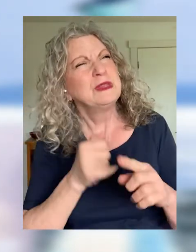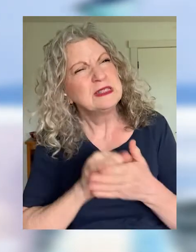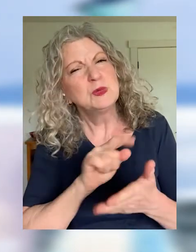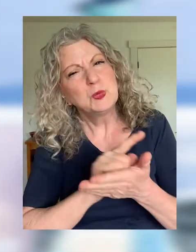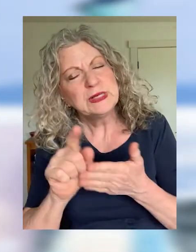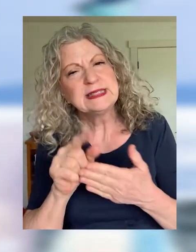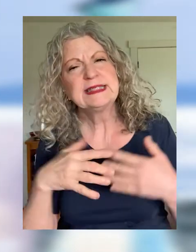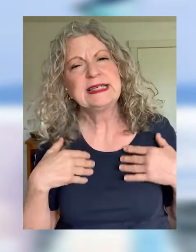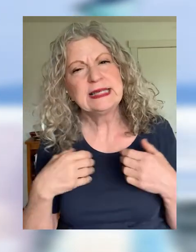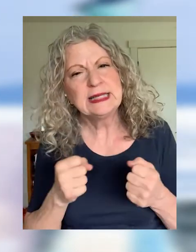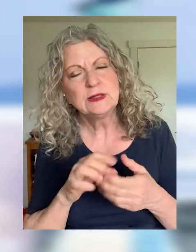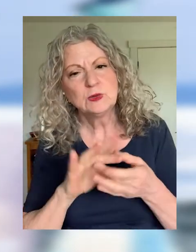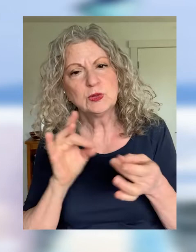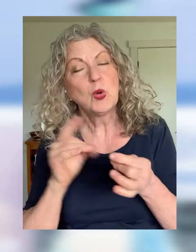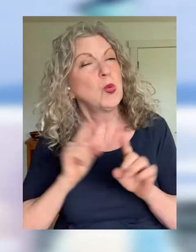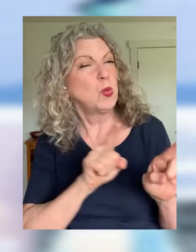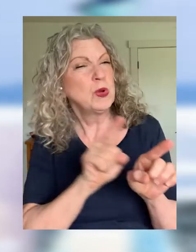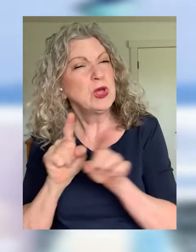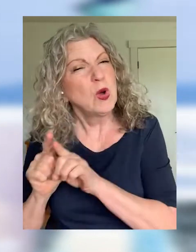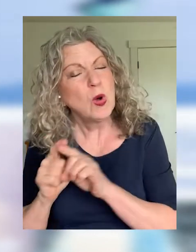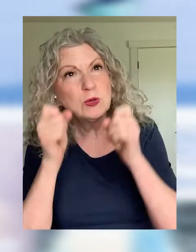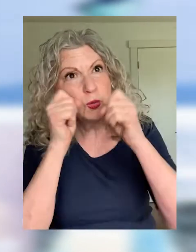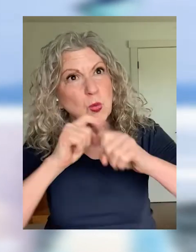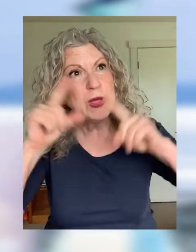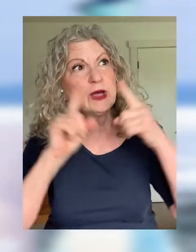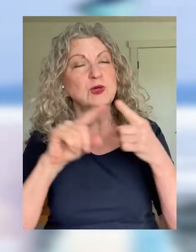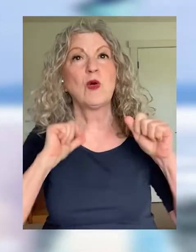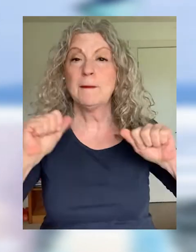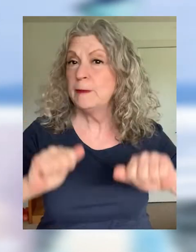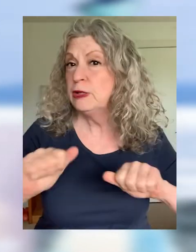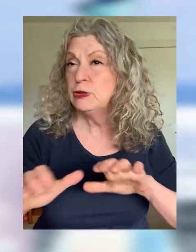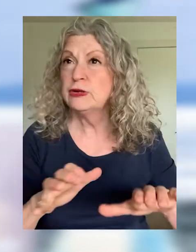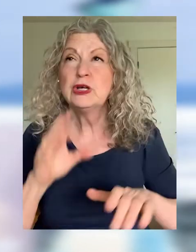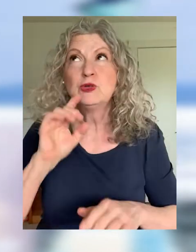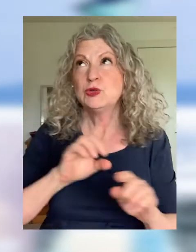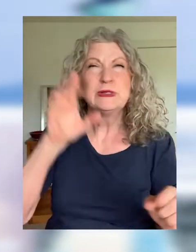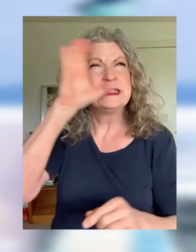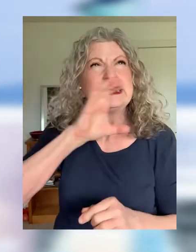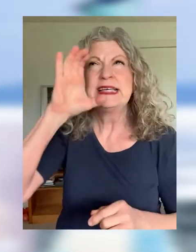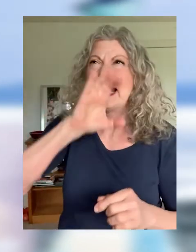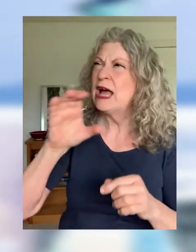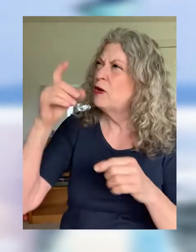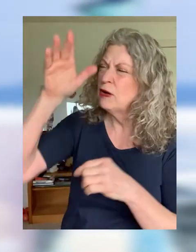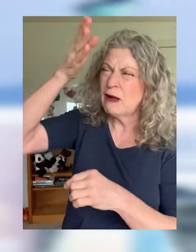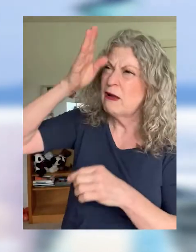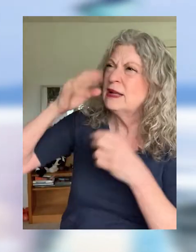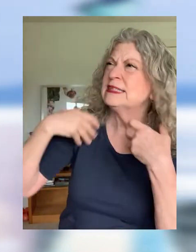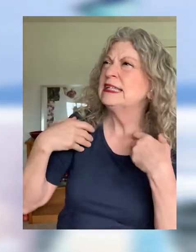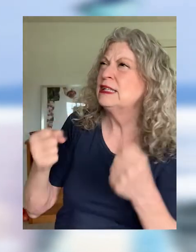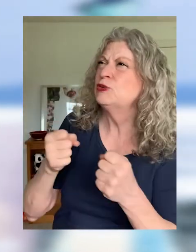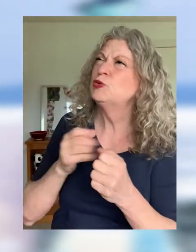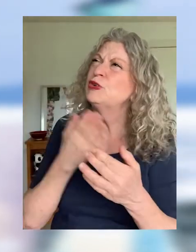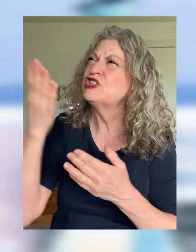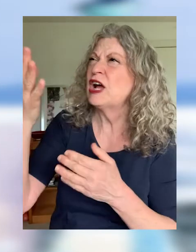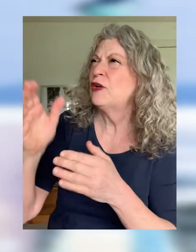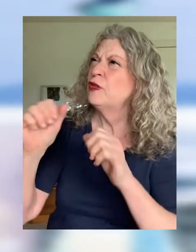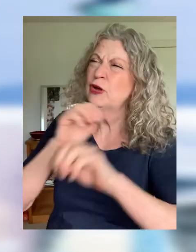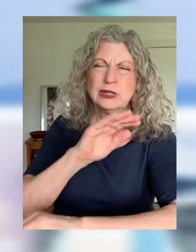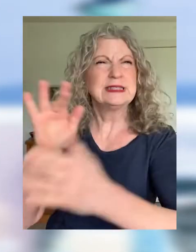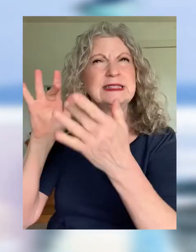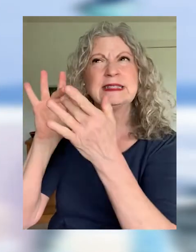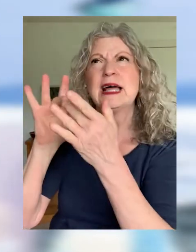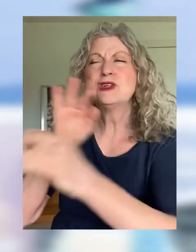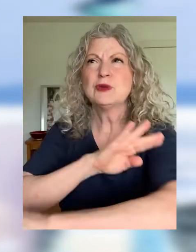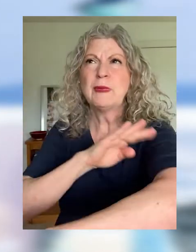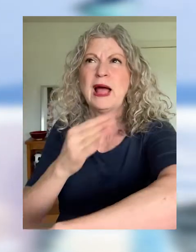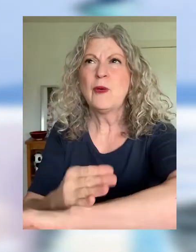stories. We also awaken to our agency to seek out the divine healer, reaching out to touch the power we know can